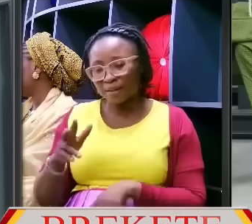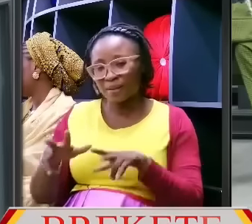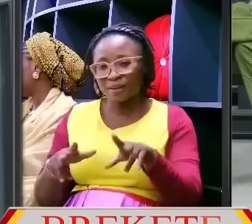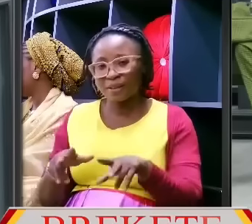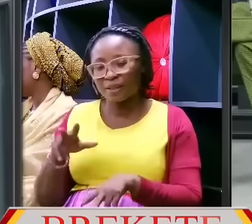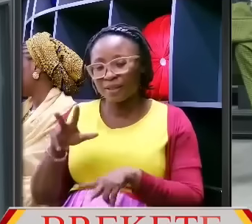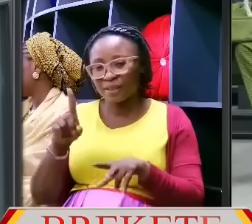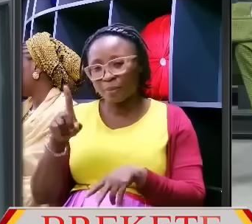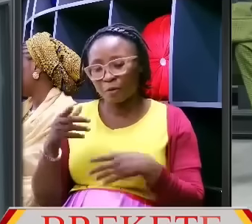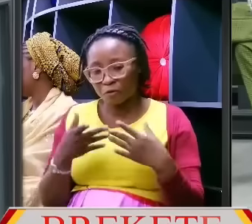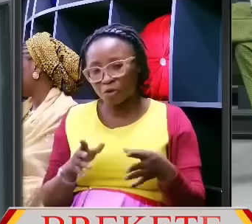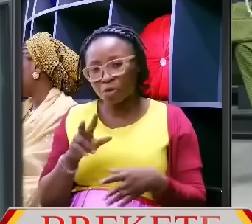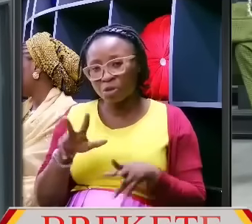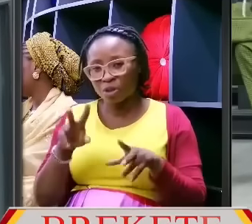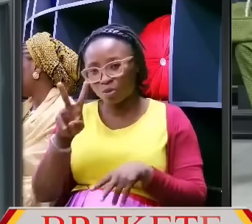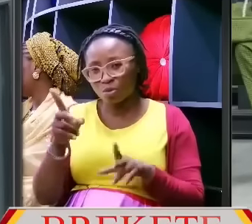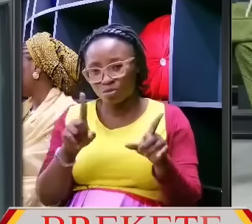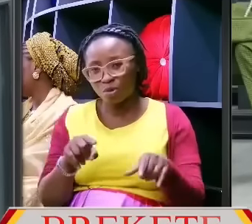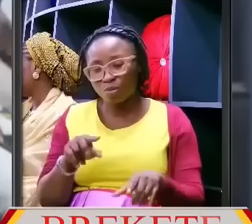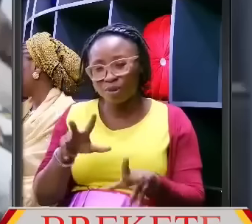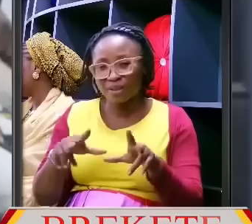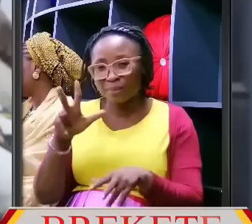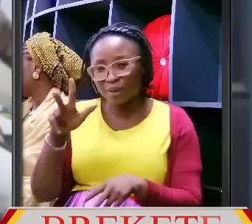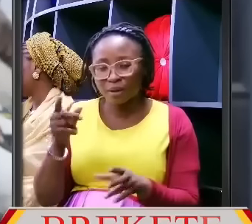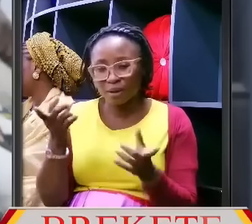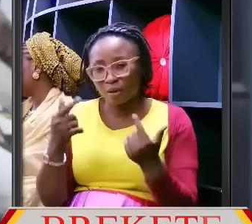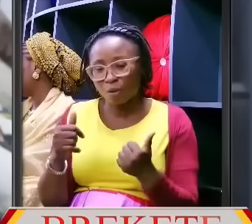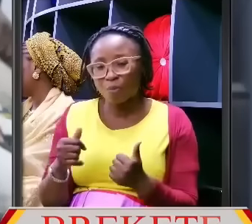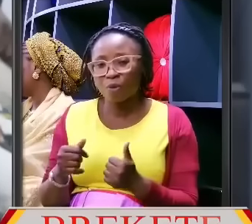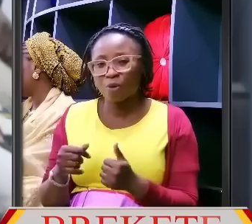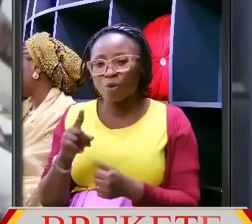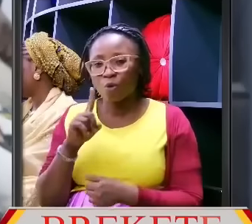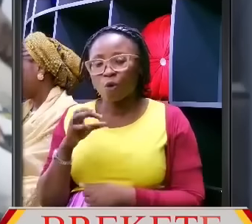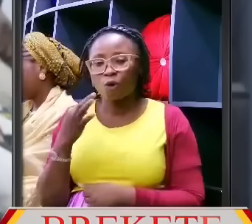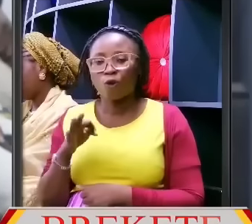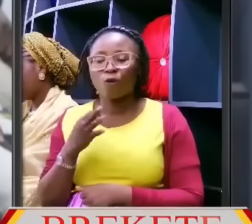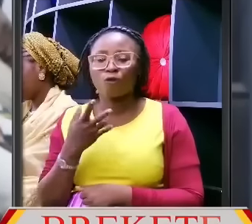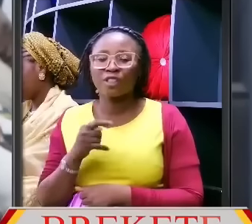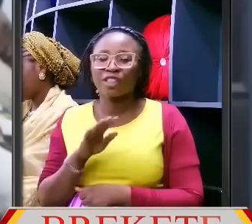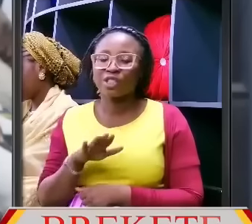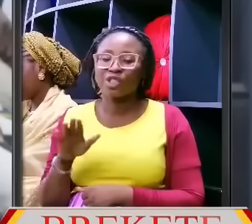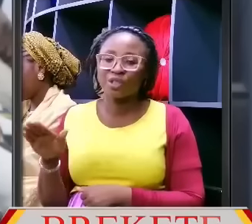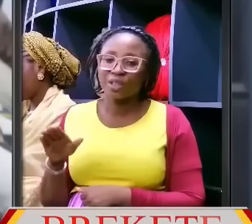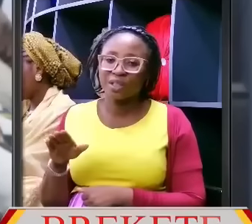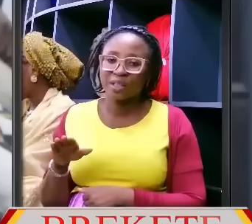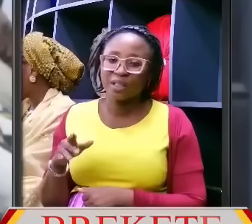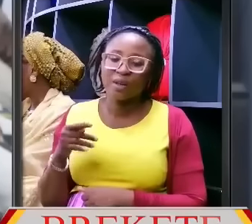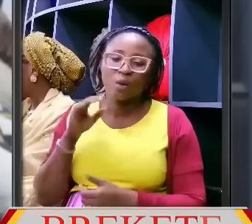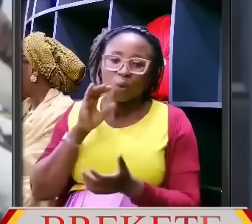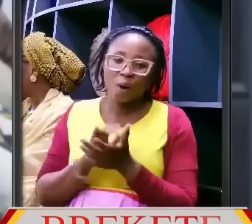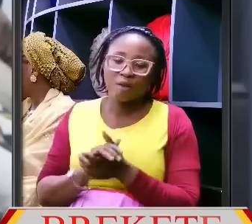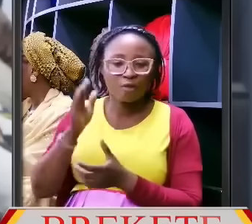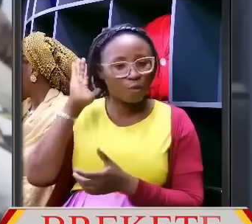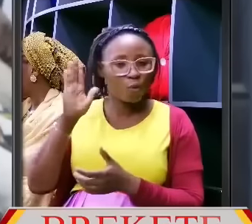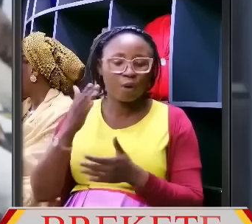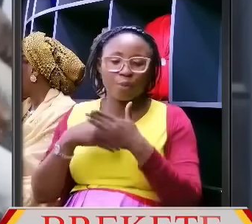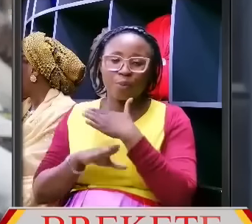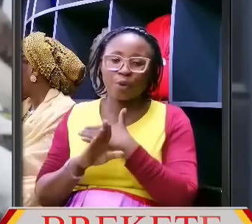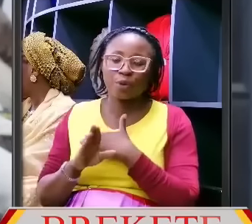one. Step two, go come. Then step three, go enter. One of the children in wife go born,